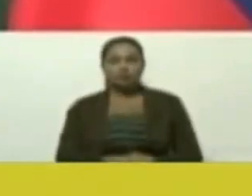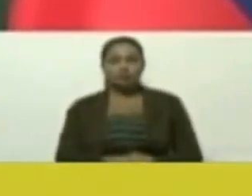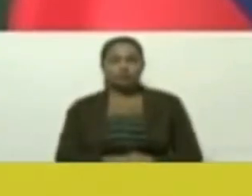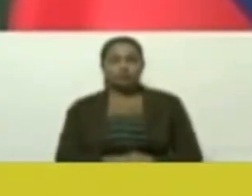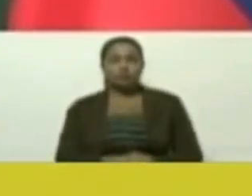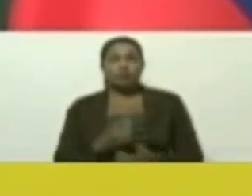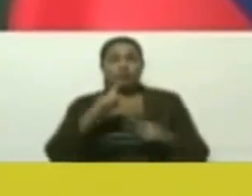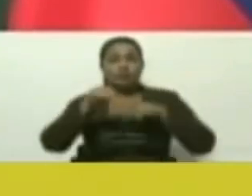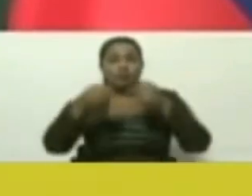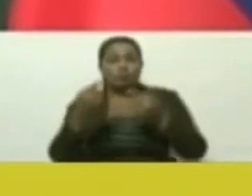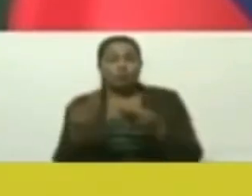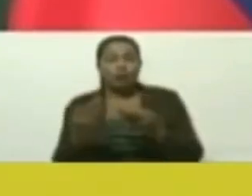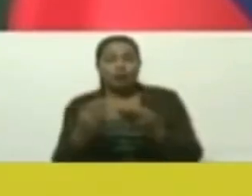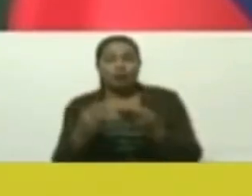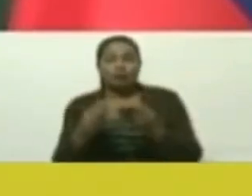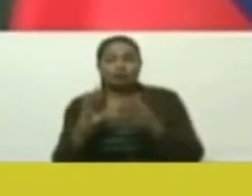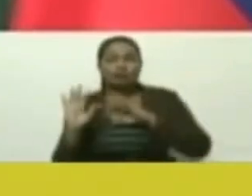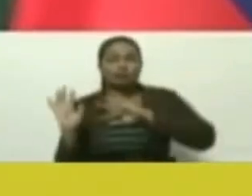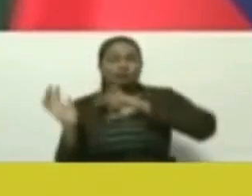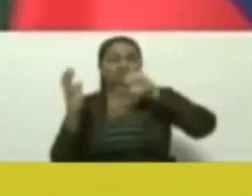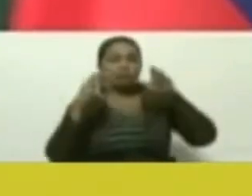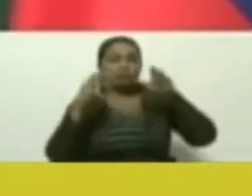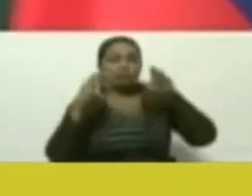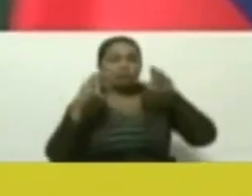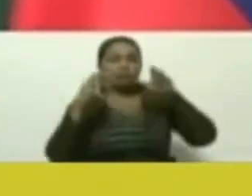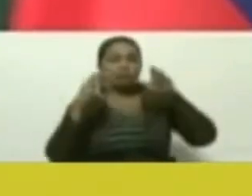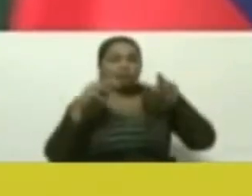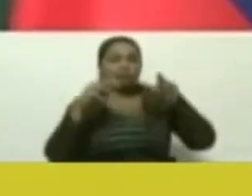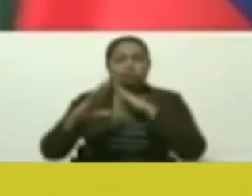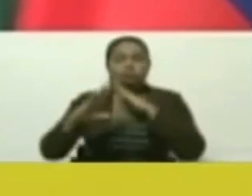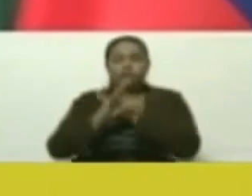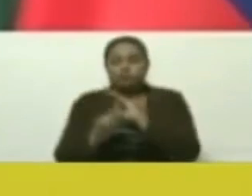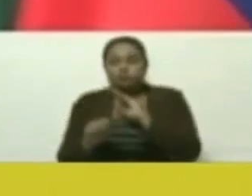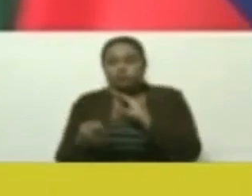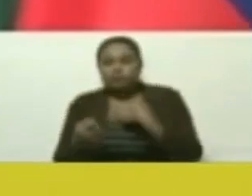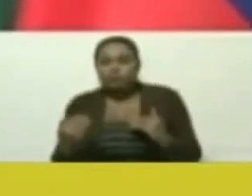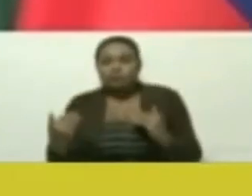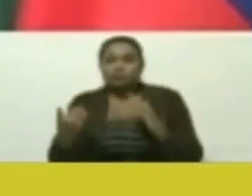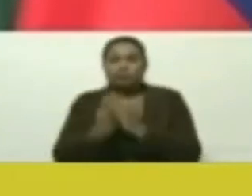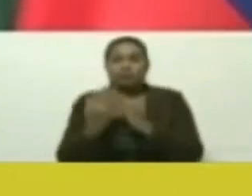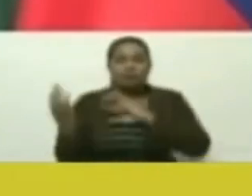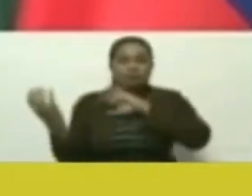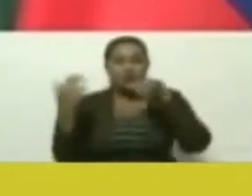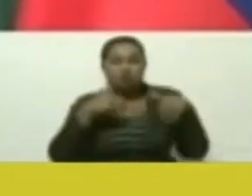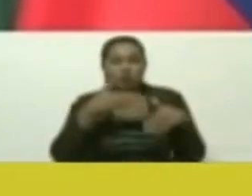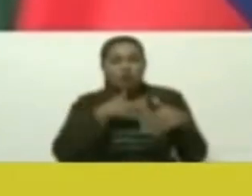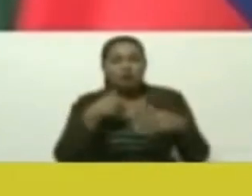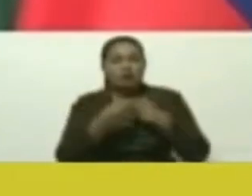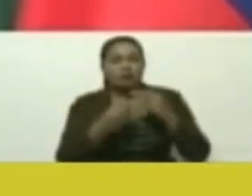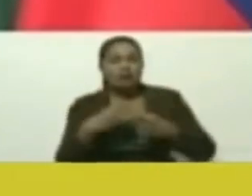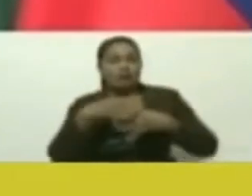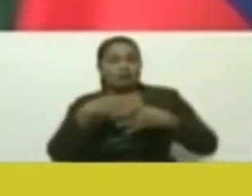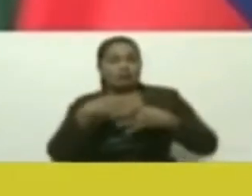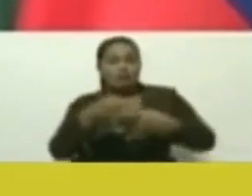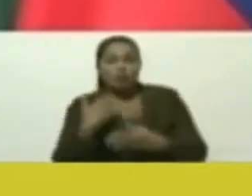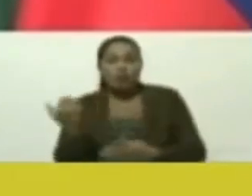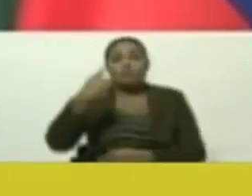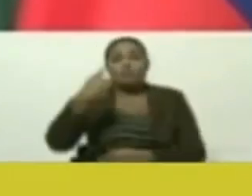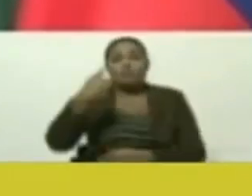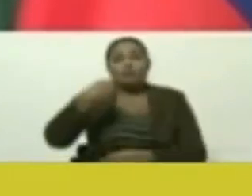the unilateral measures against Venezuela. And after that, came the sanctions and